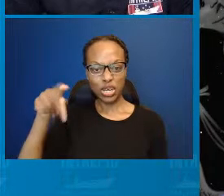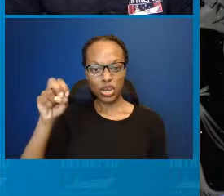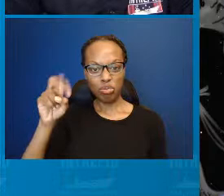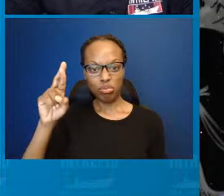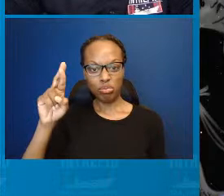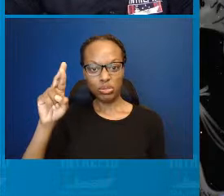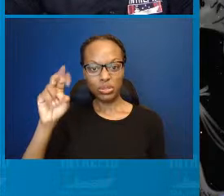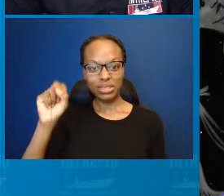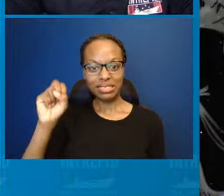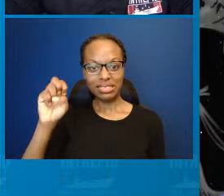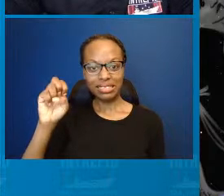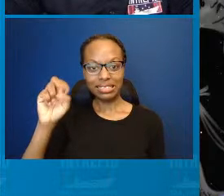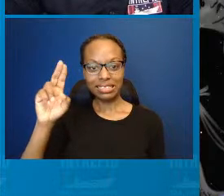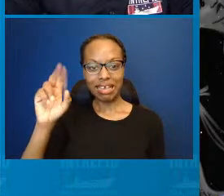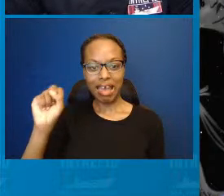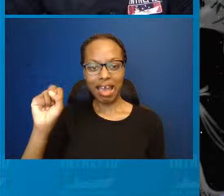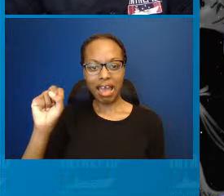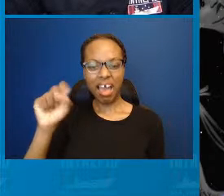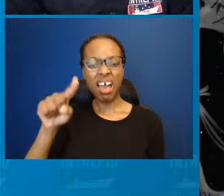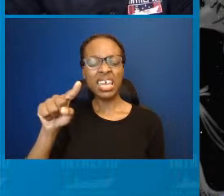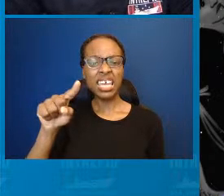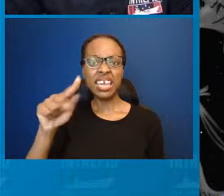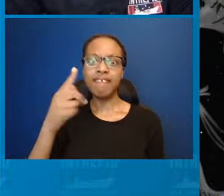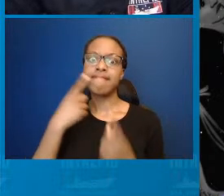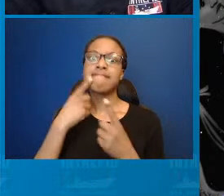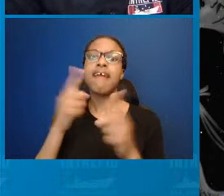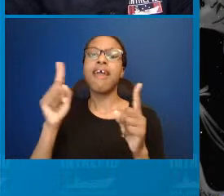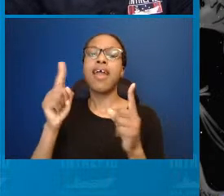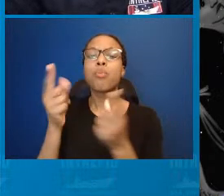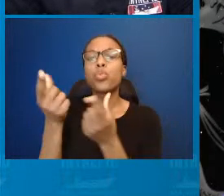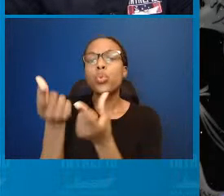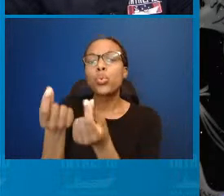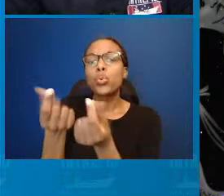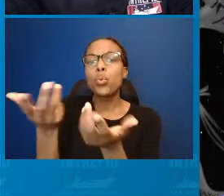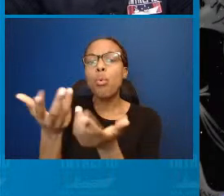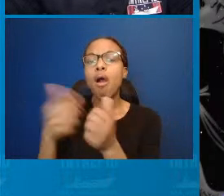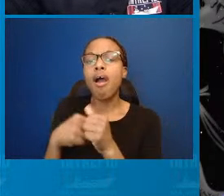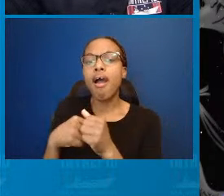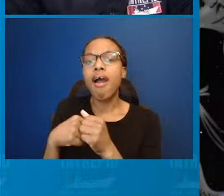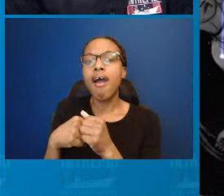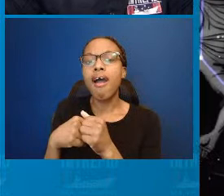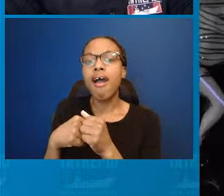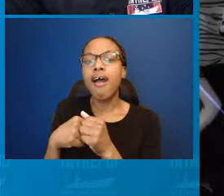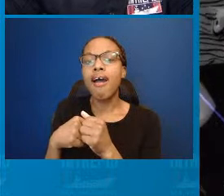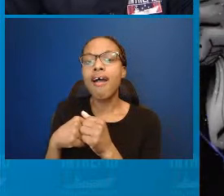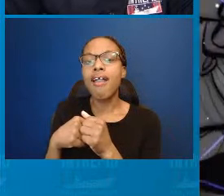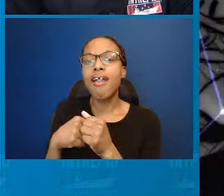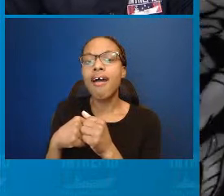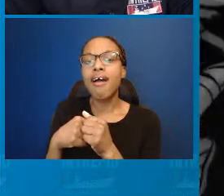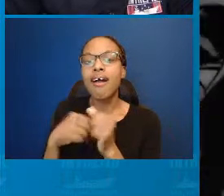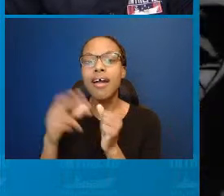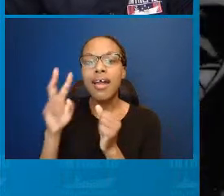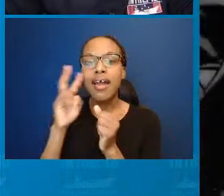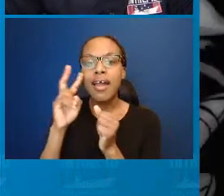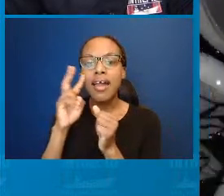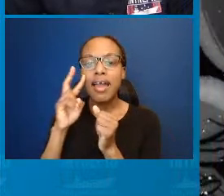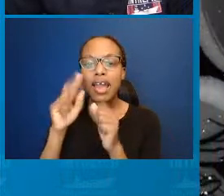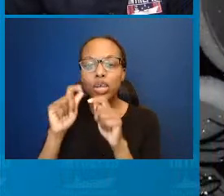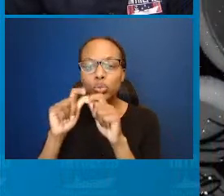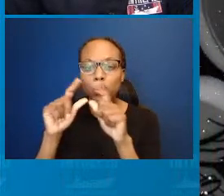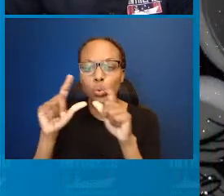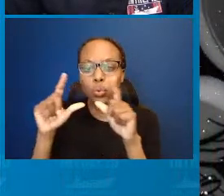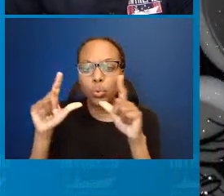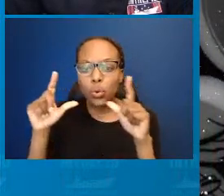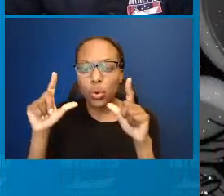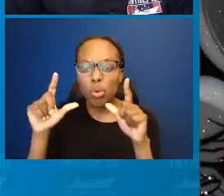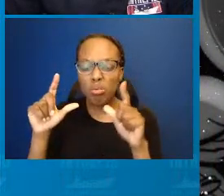a matter of fact, just to give you an idea, let's move the labels here. Let's zoom into what